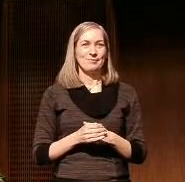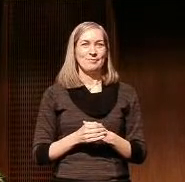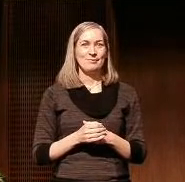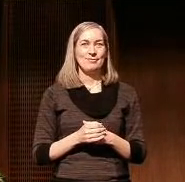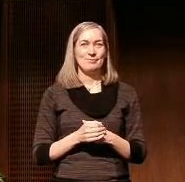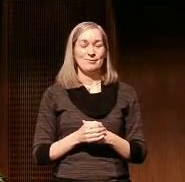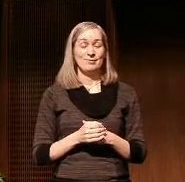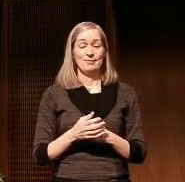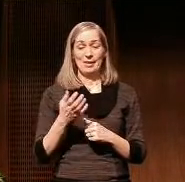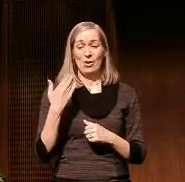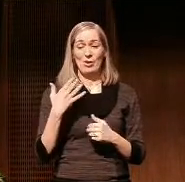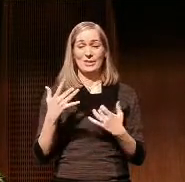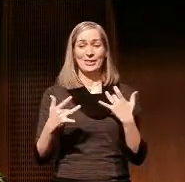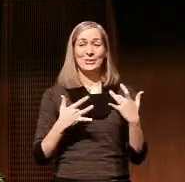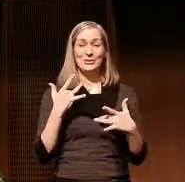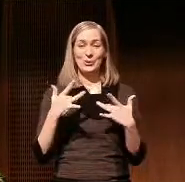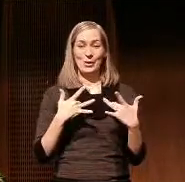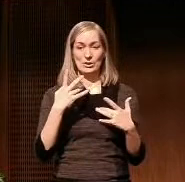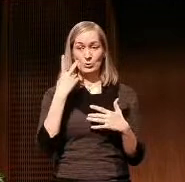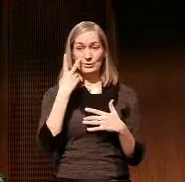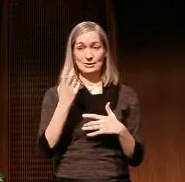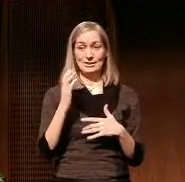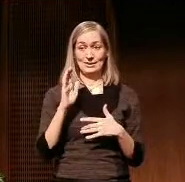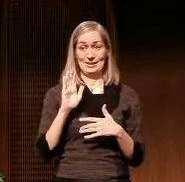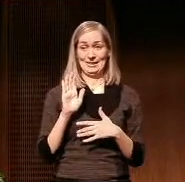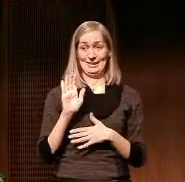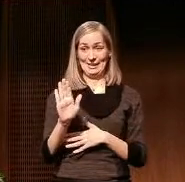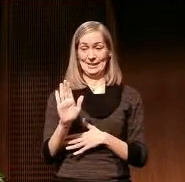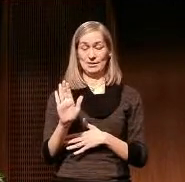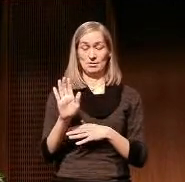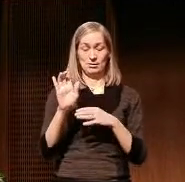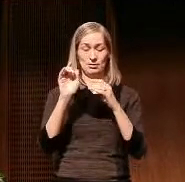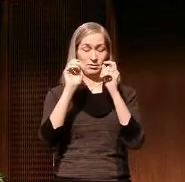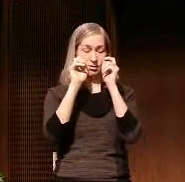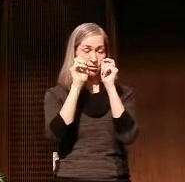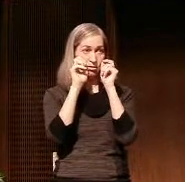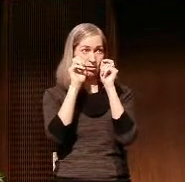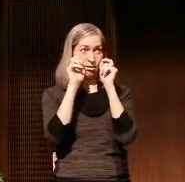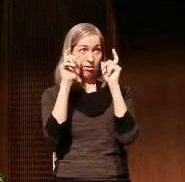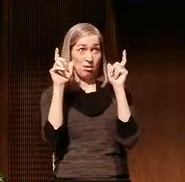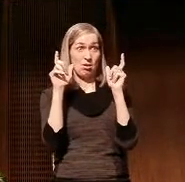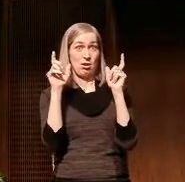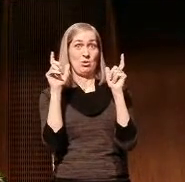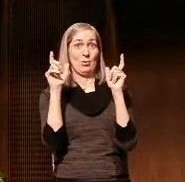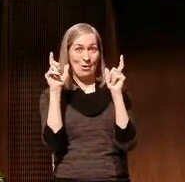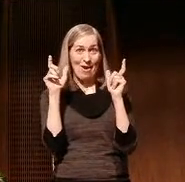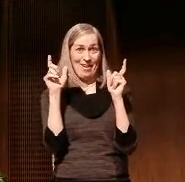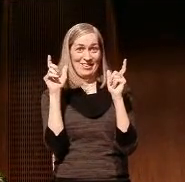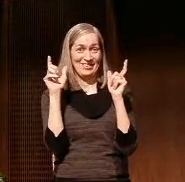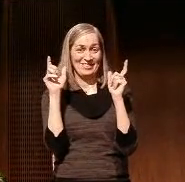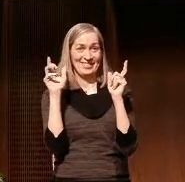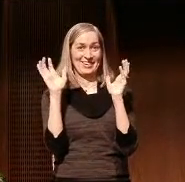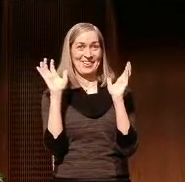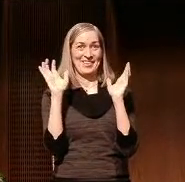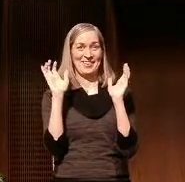And it was a joy to see the surprise on the face of Virgil,